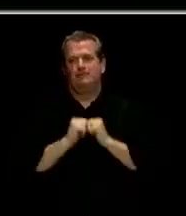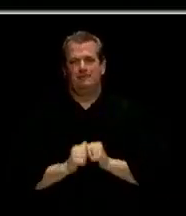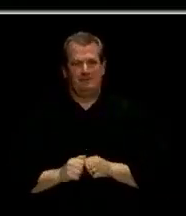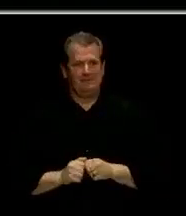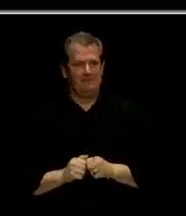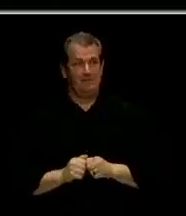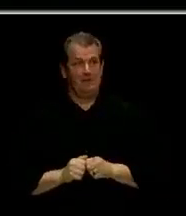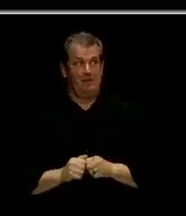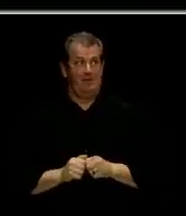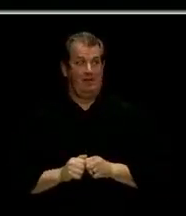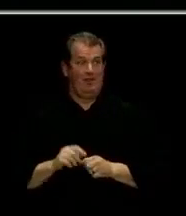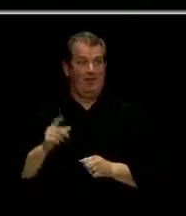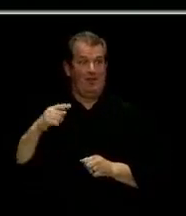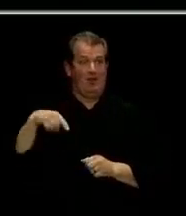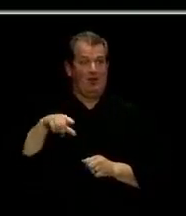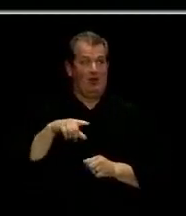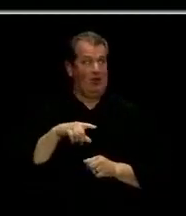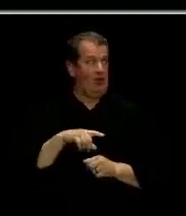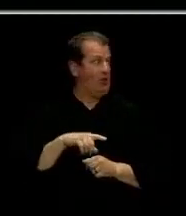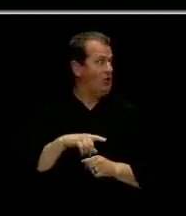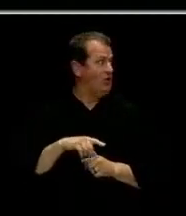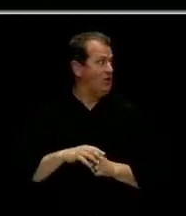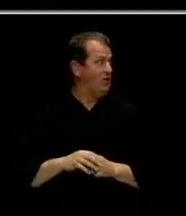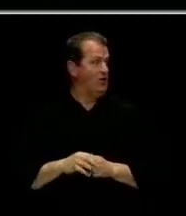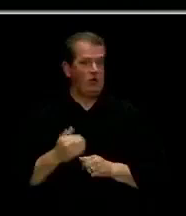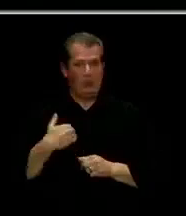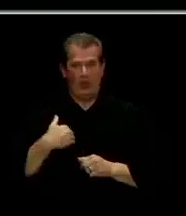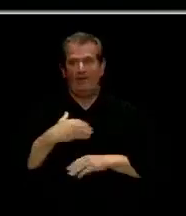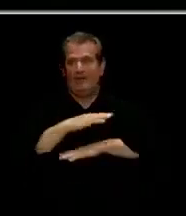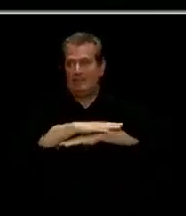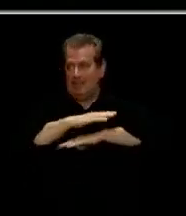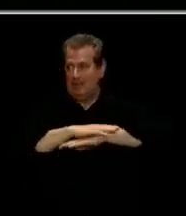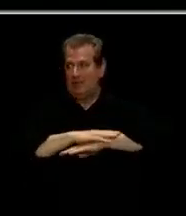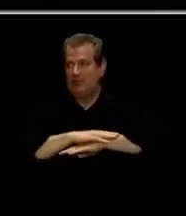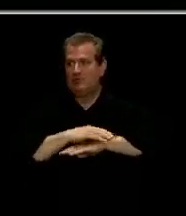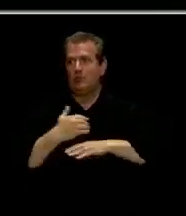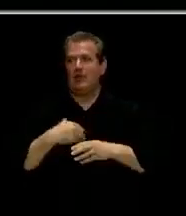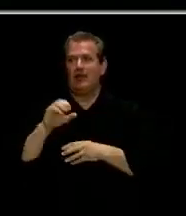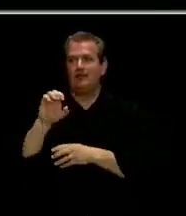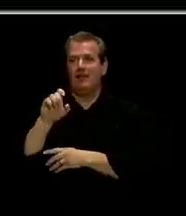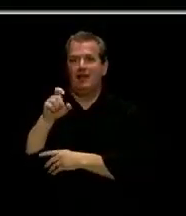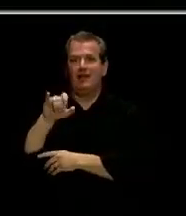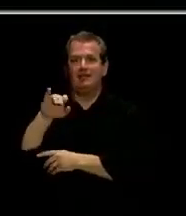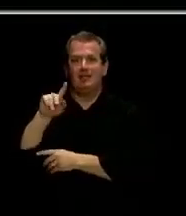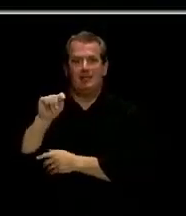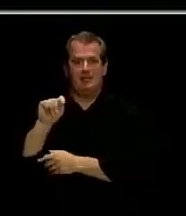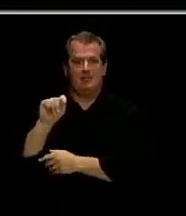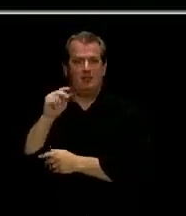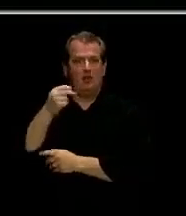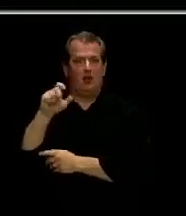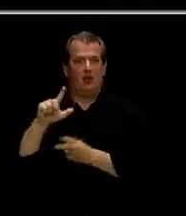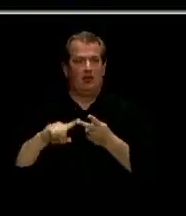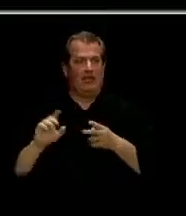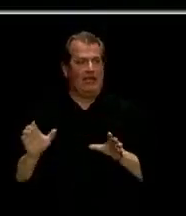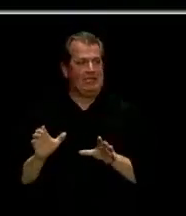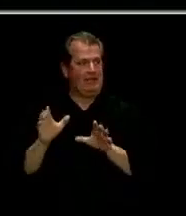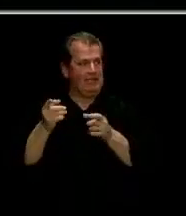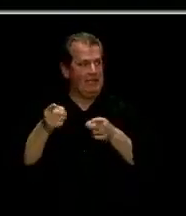only do you have concurrent sessions, you have an exhibit hall, you've got activities